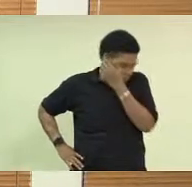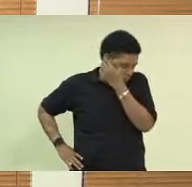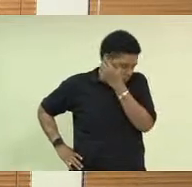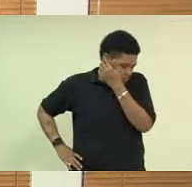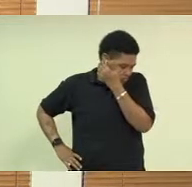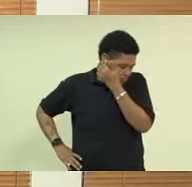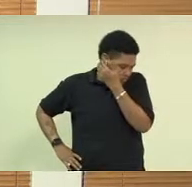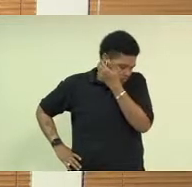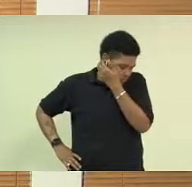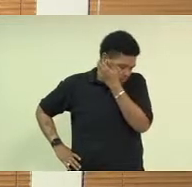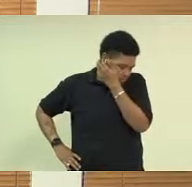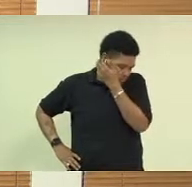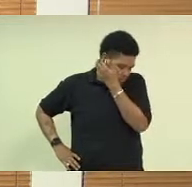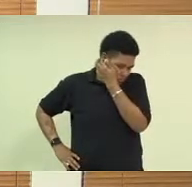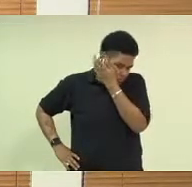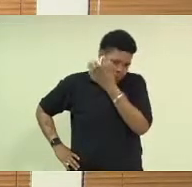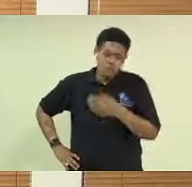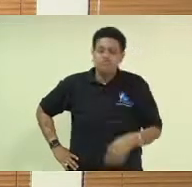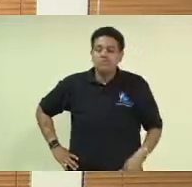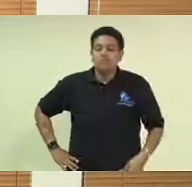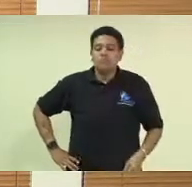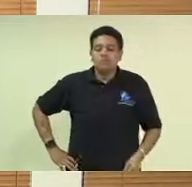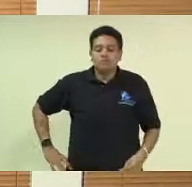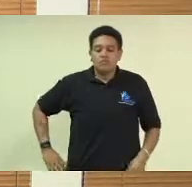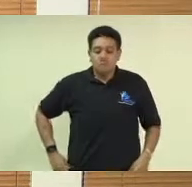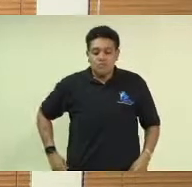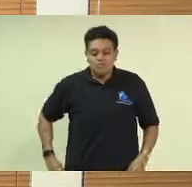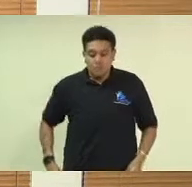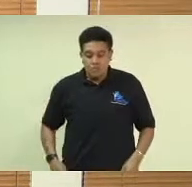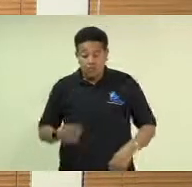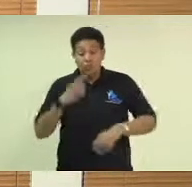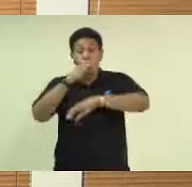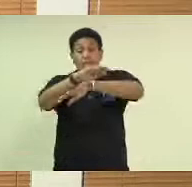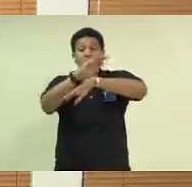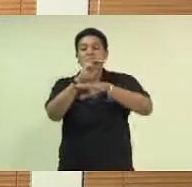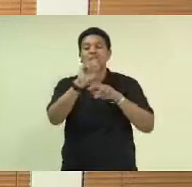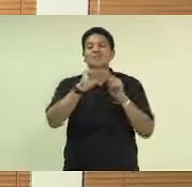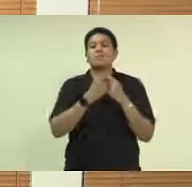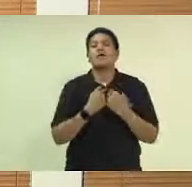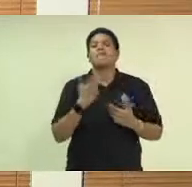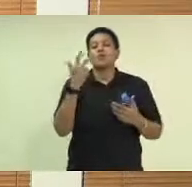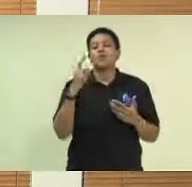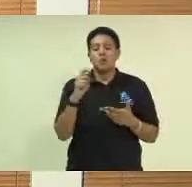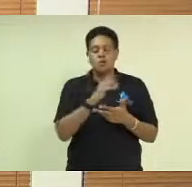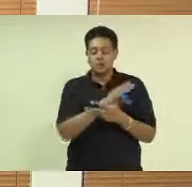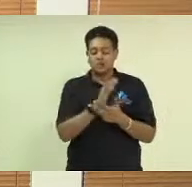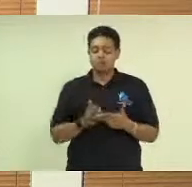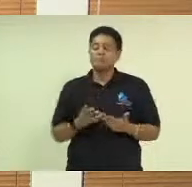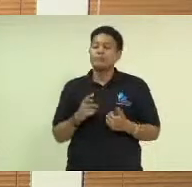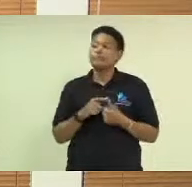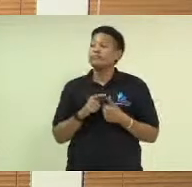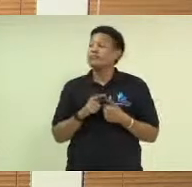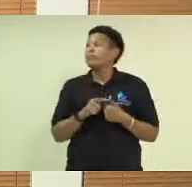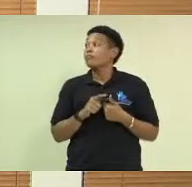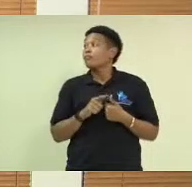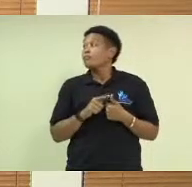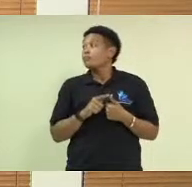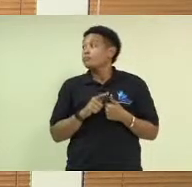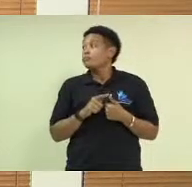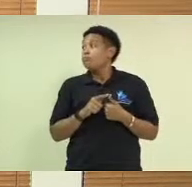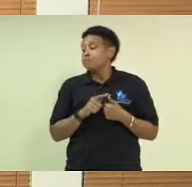Yes, go ahead. Okay. All right. I have 3 questions here. First